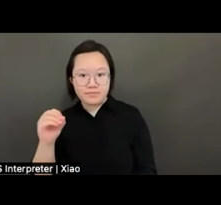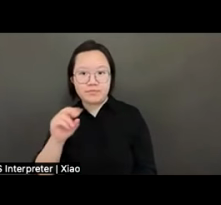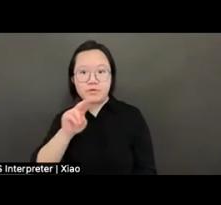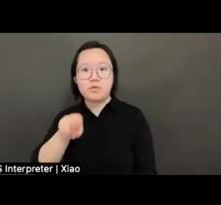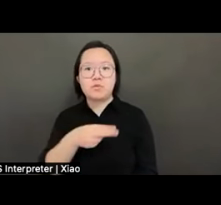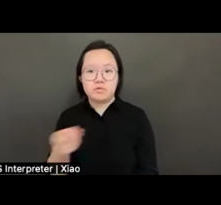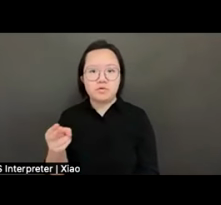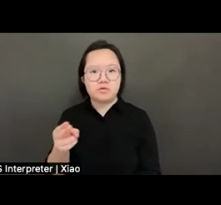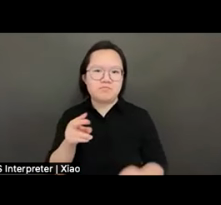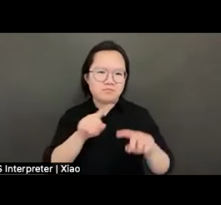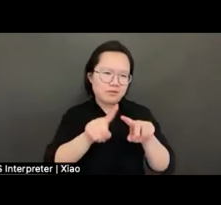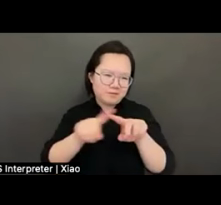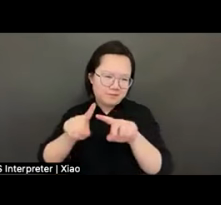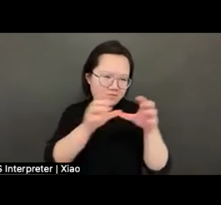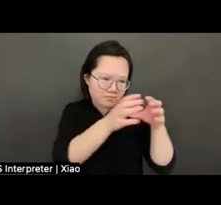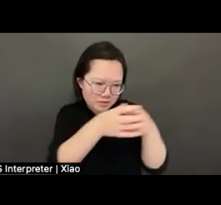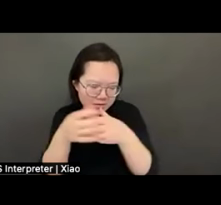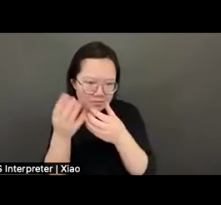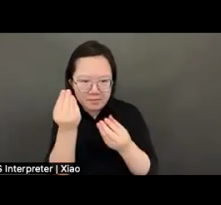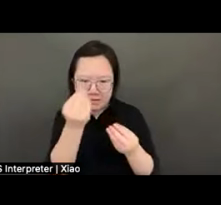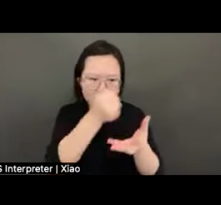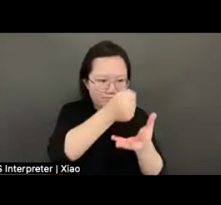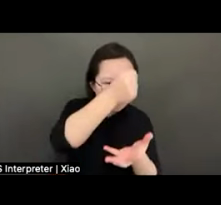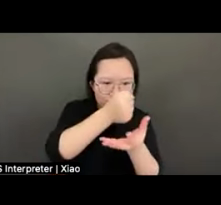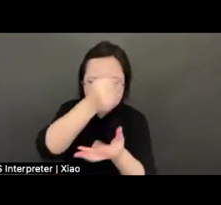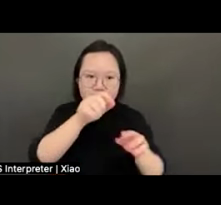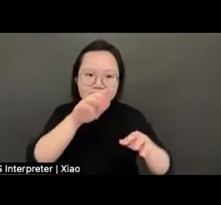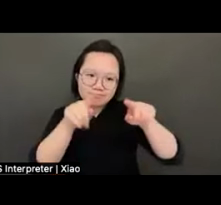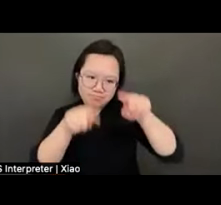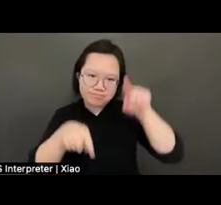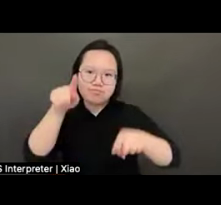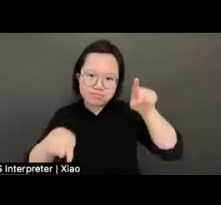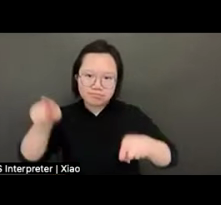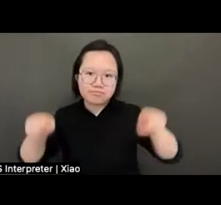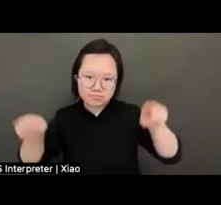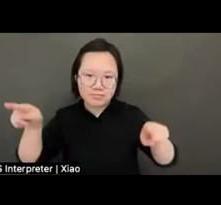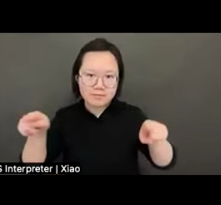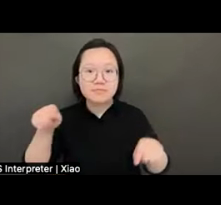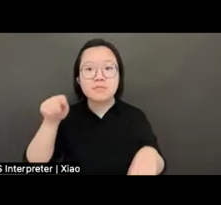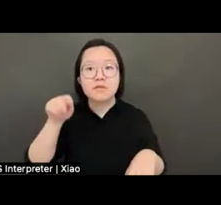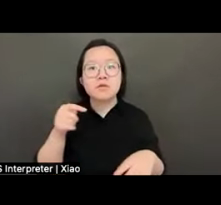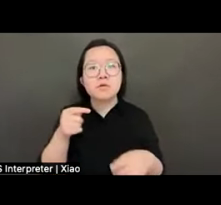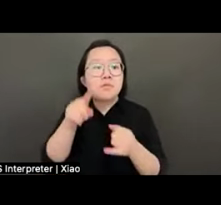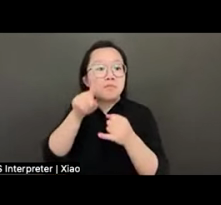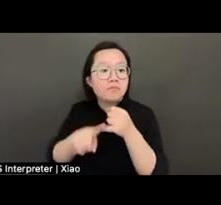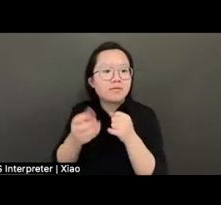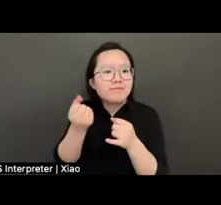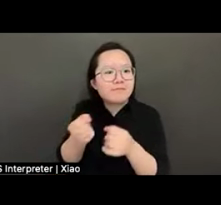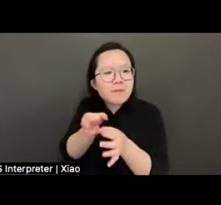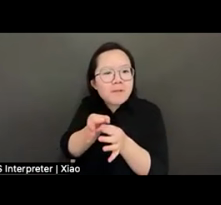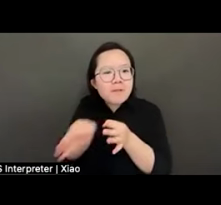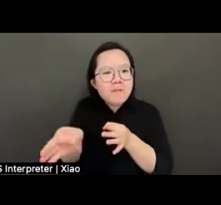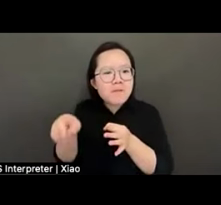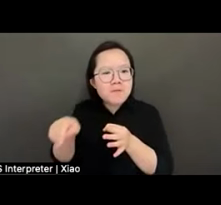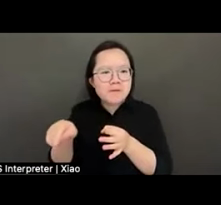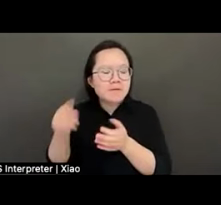their voice and amplify their voice at various levels. The grants range from 5,000 to 20,000 euros. Those